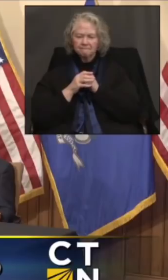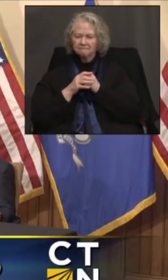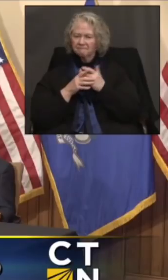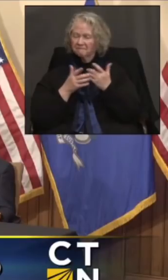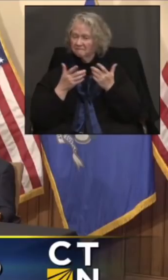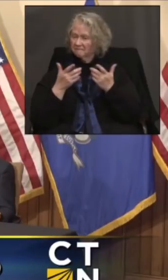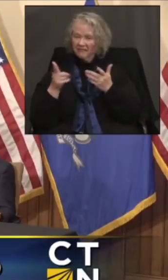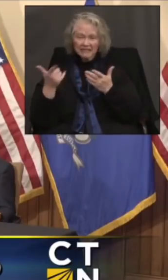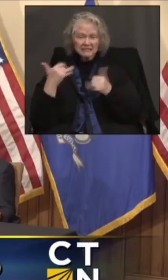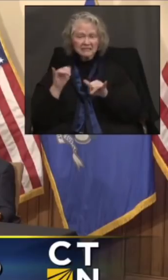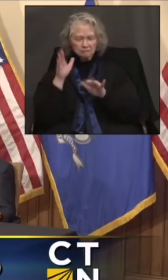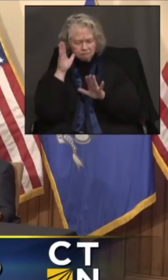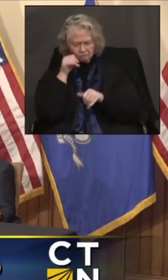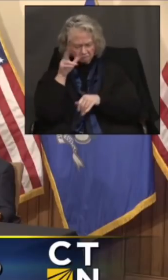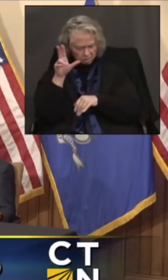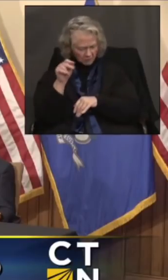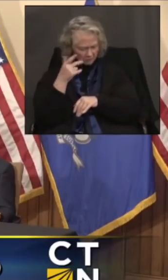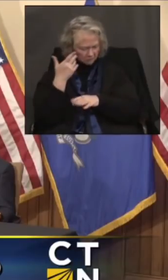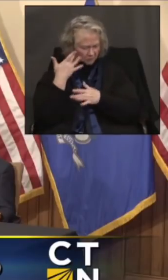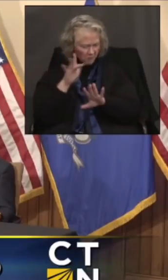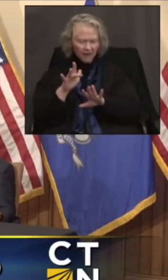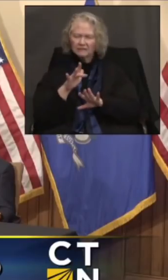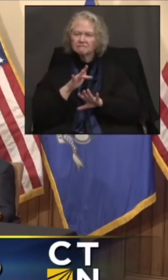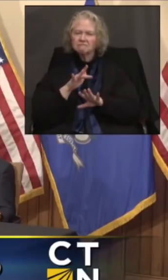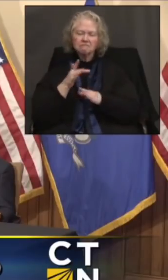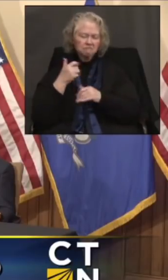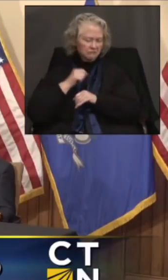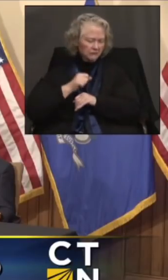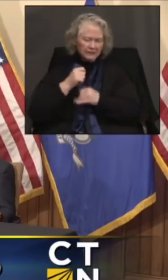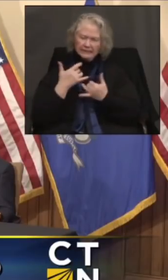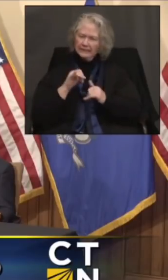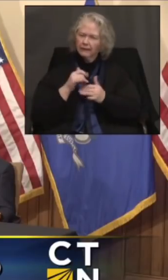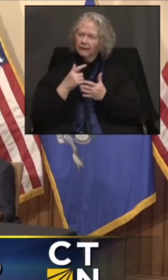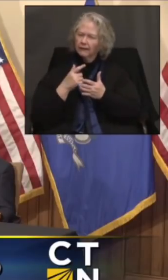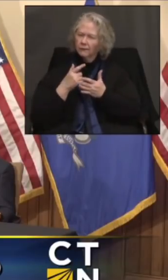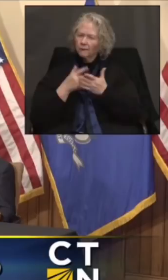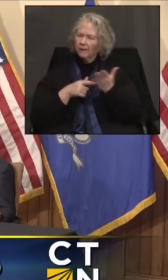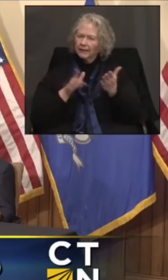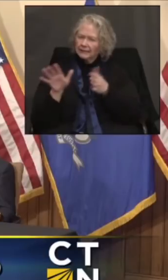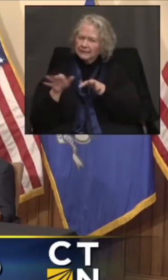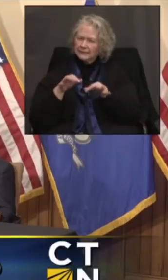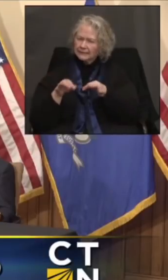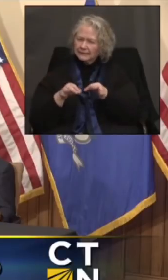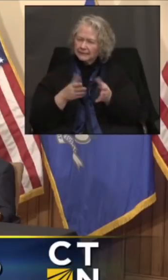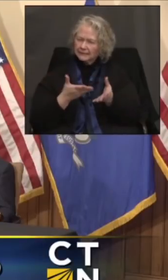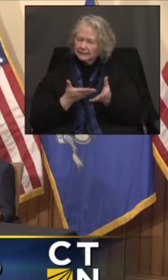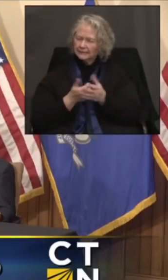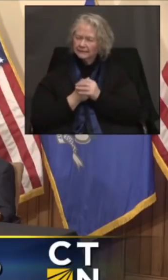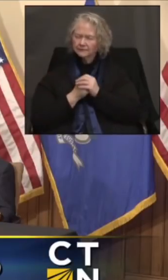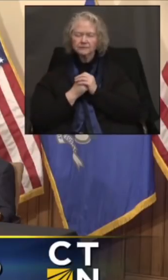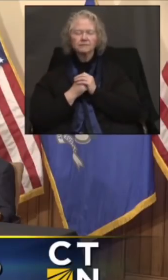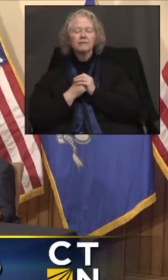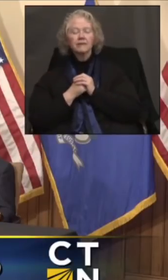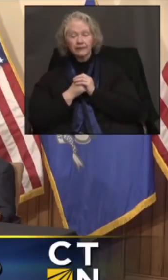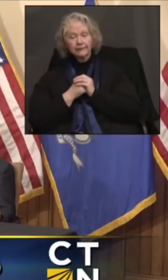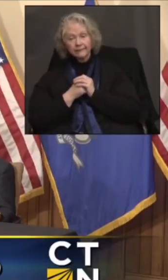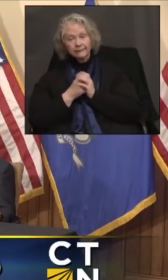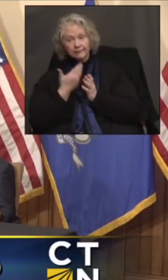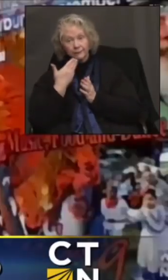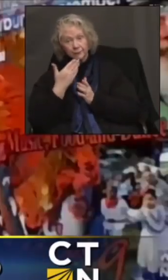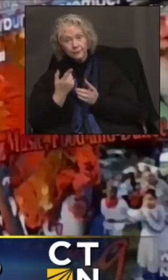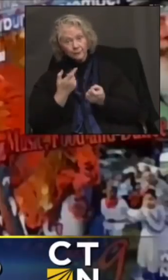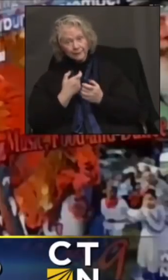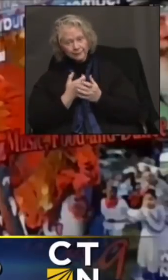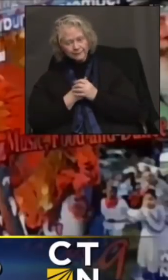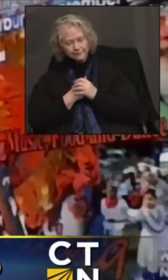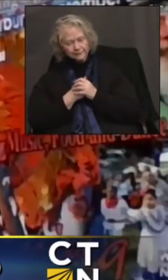afterwards they say no, still not going to get one. What are you hearing from those people? And are you hearing a lot? Paul, that's a great question.